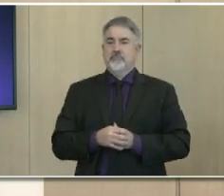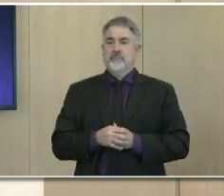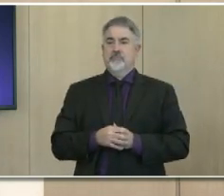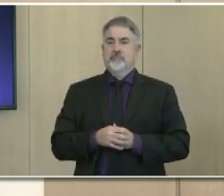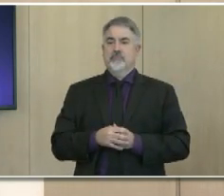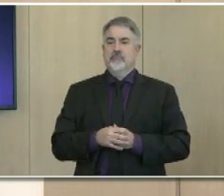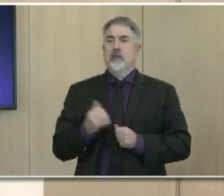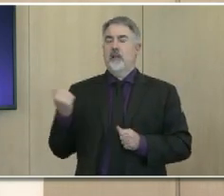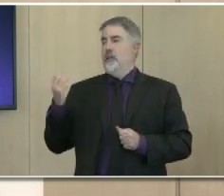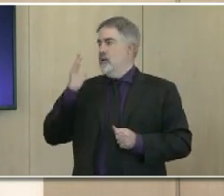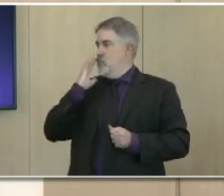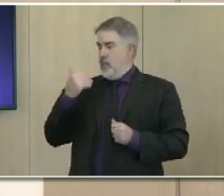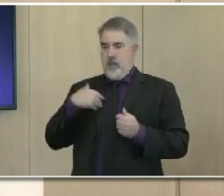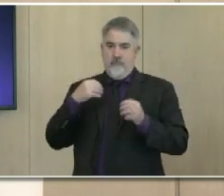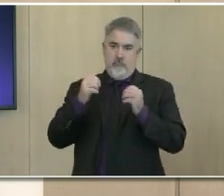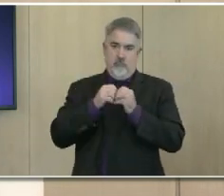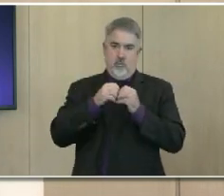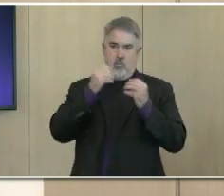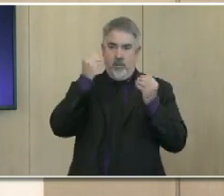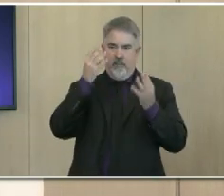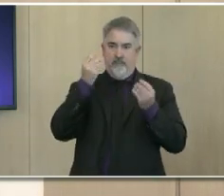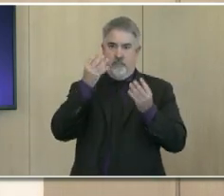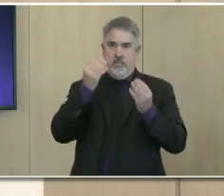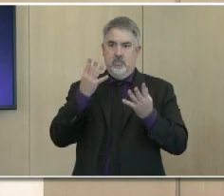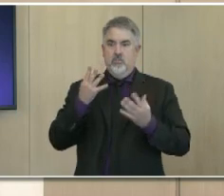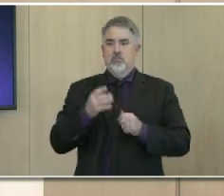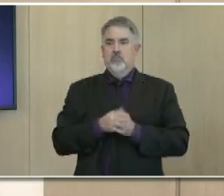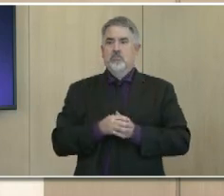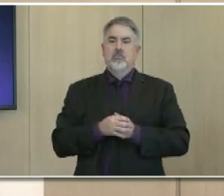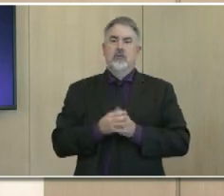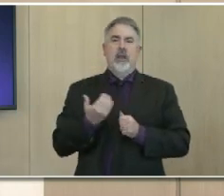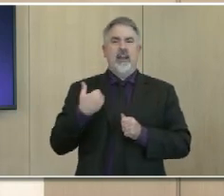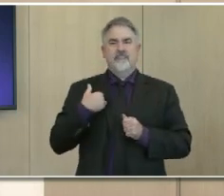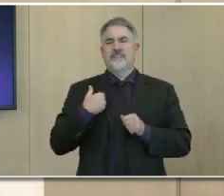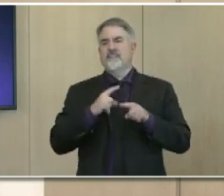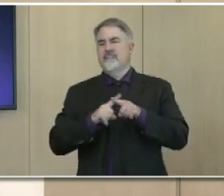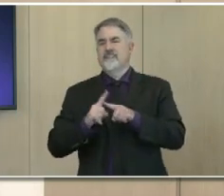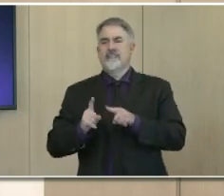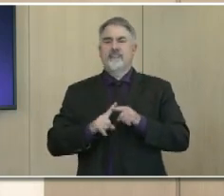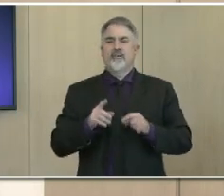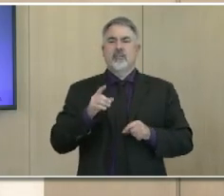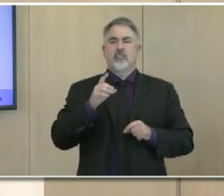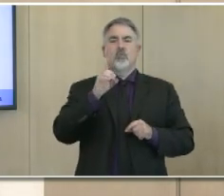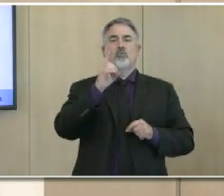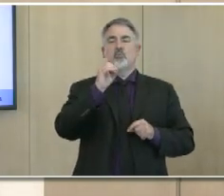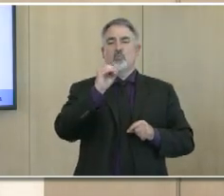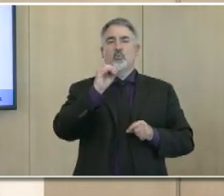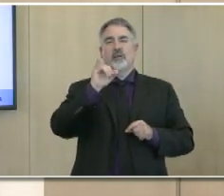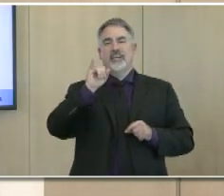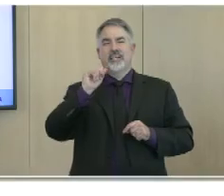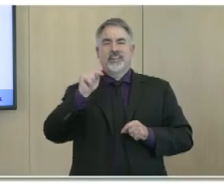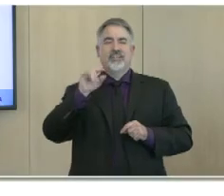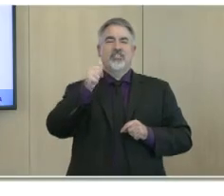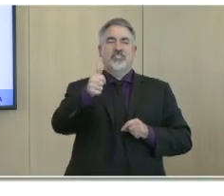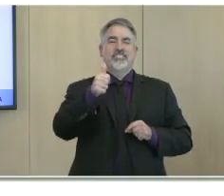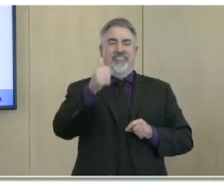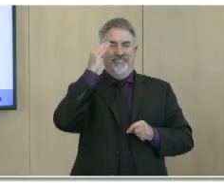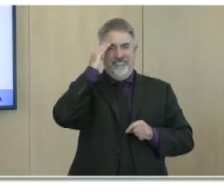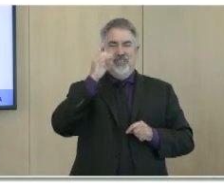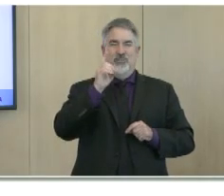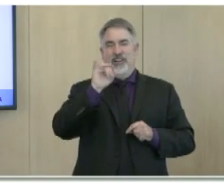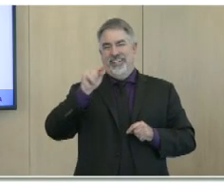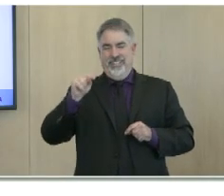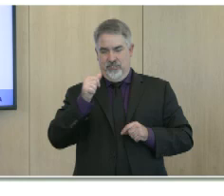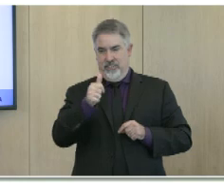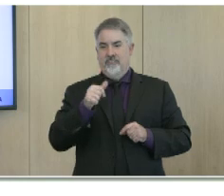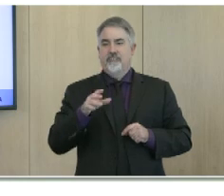on what you can do in regards to that, some do-it-yourself tutorials that are including making facial coverings at home.